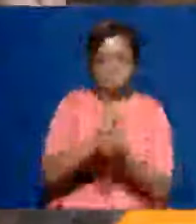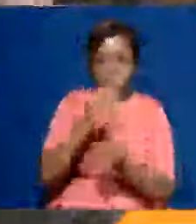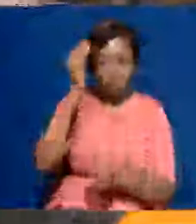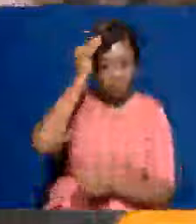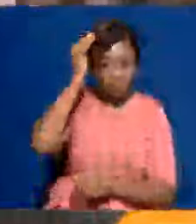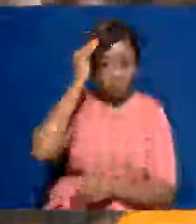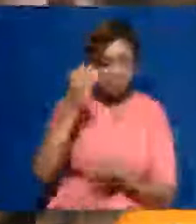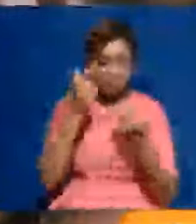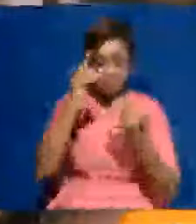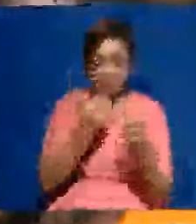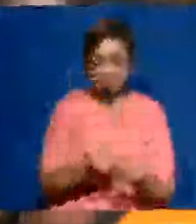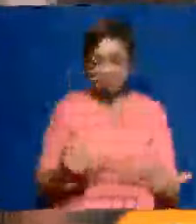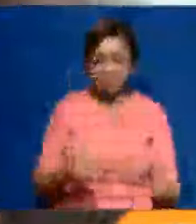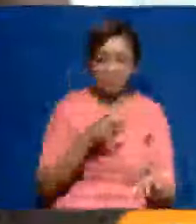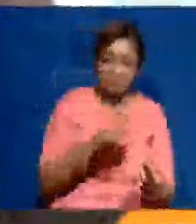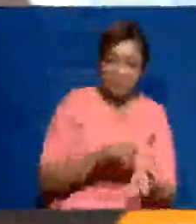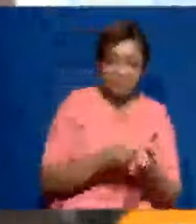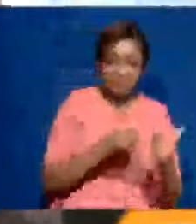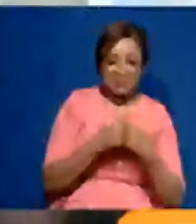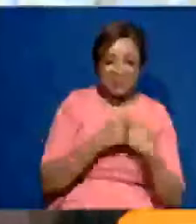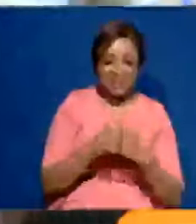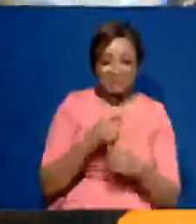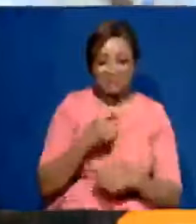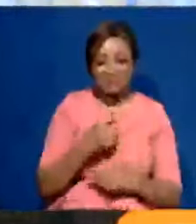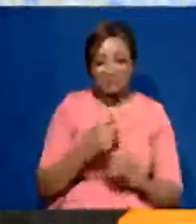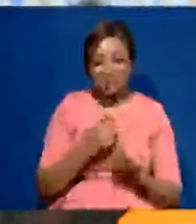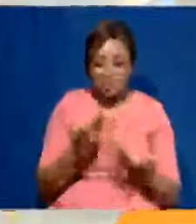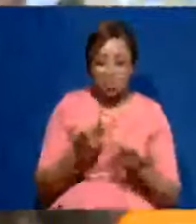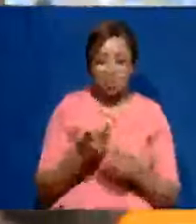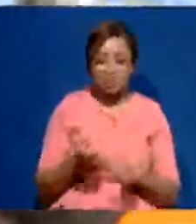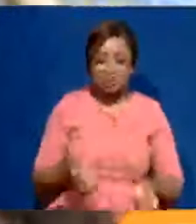top-performing children from financially challenged backgrounds. Mary Mwoki.